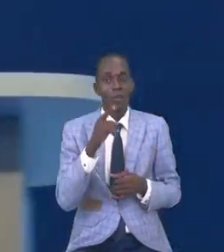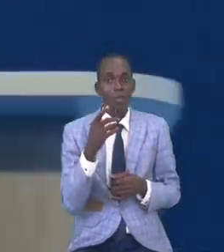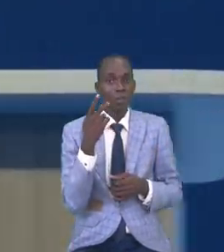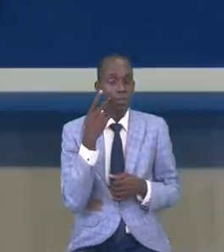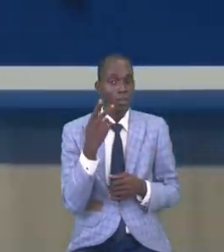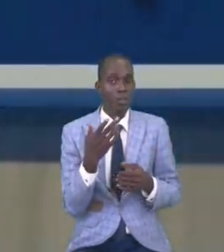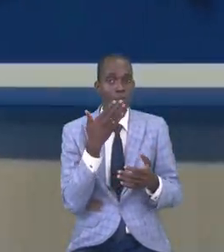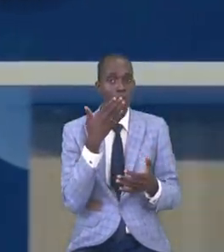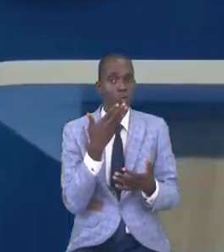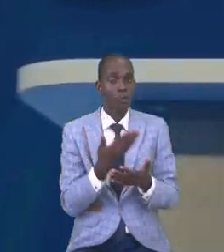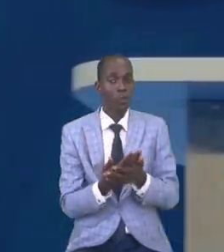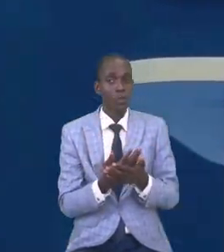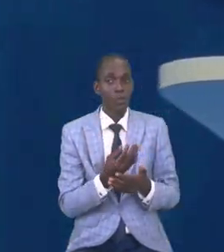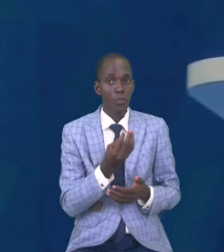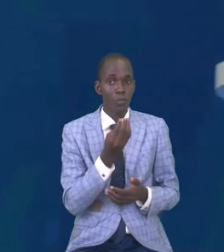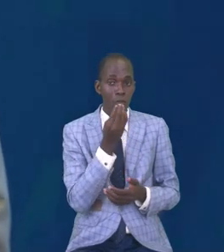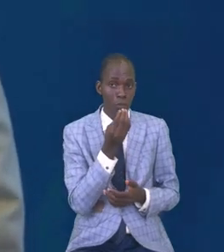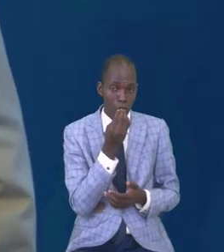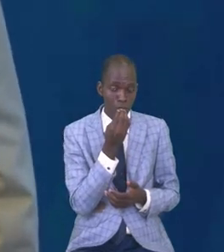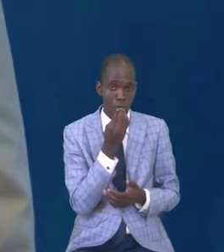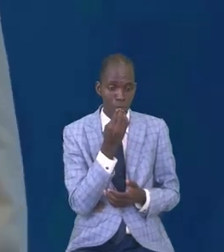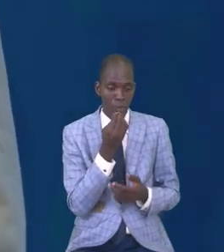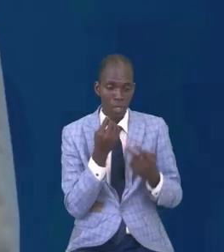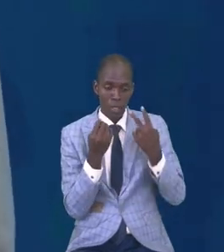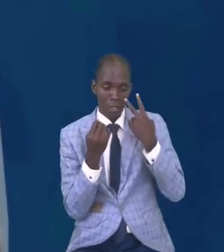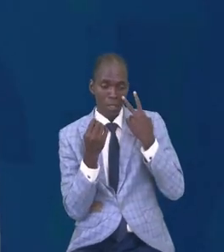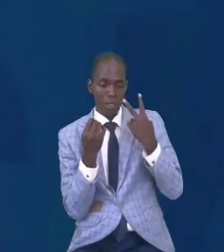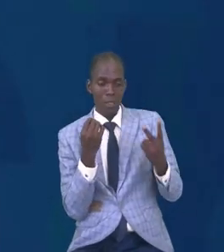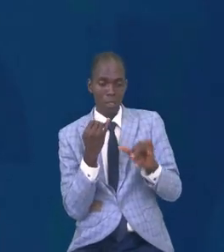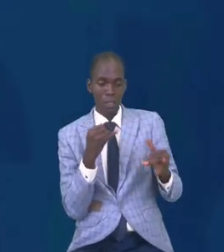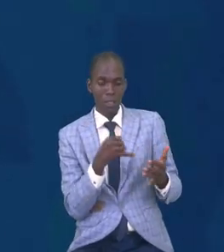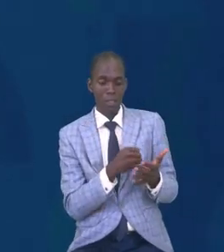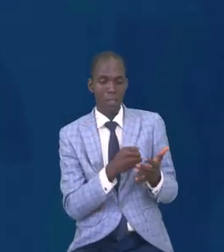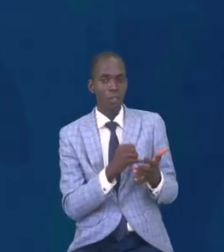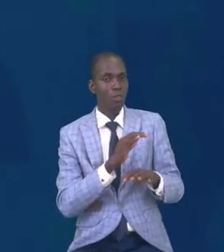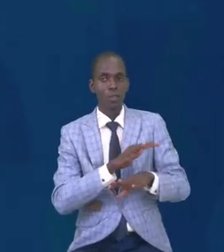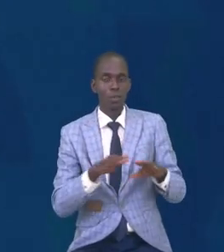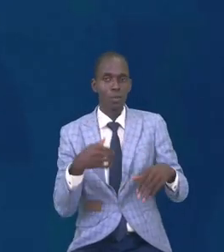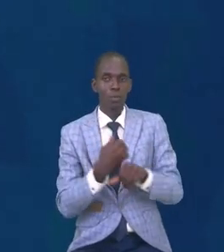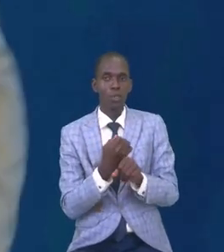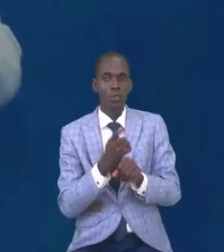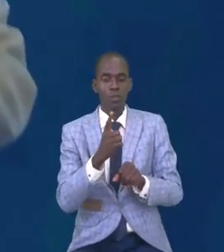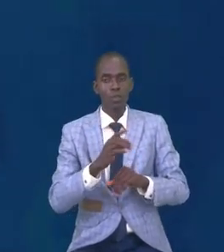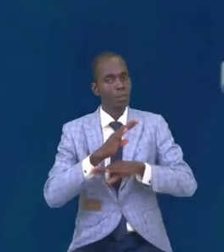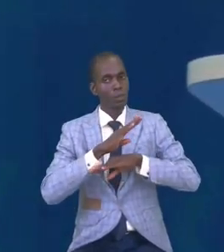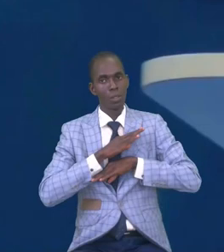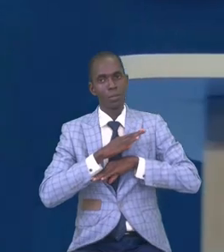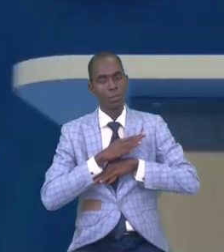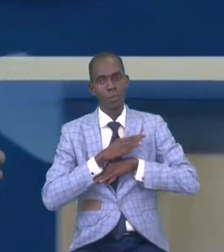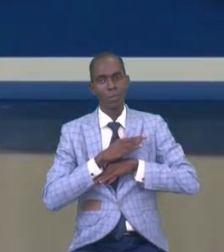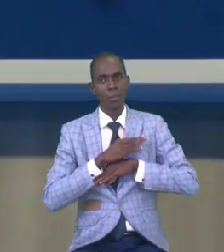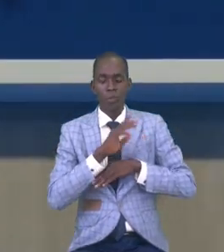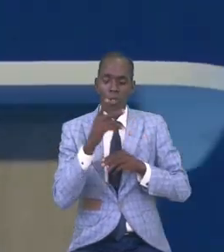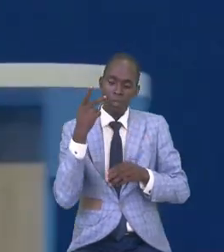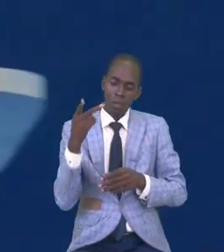food, seeing it does not satisfy your hunger. You see good